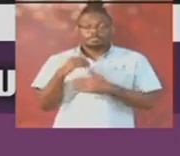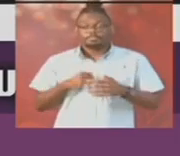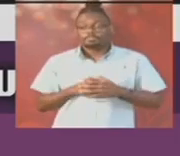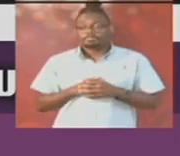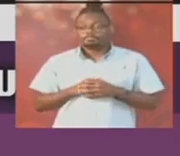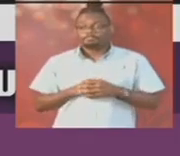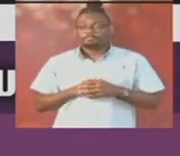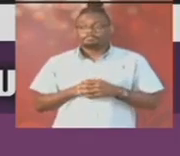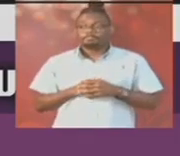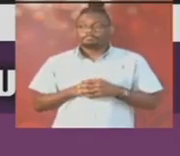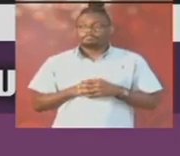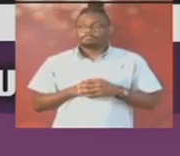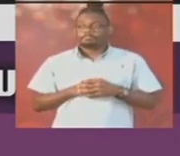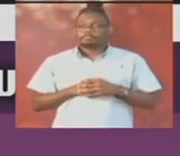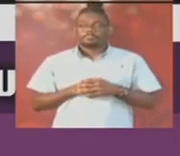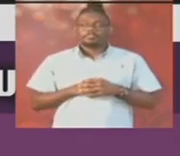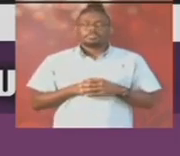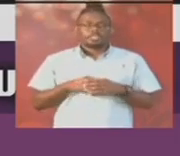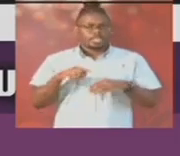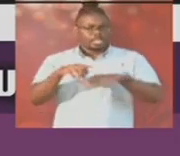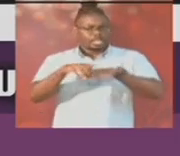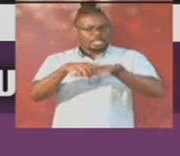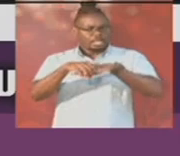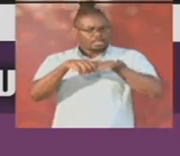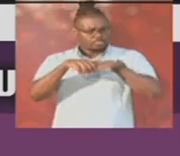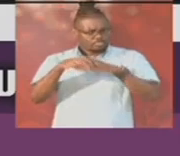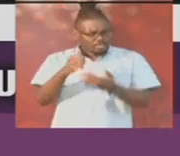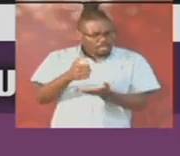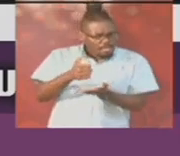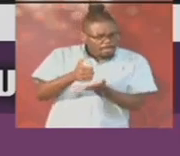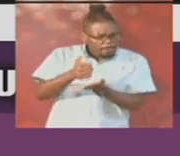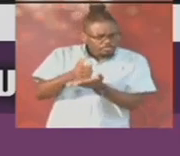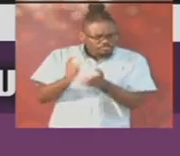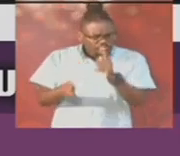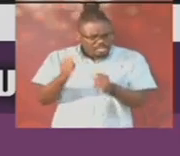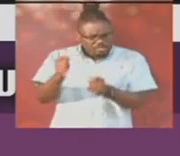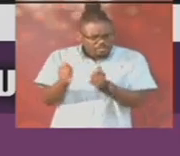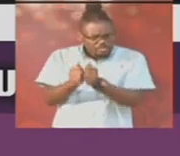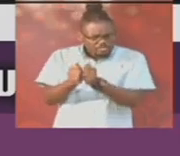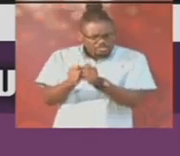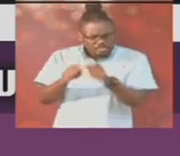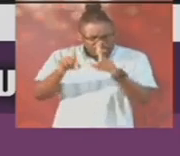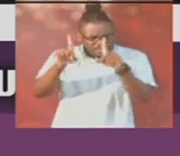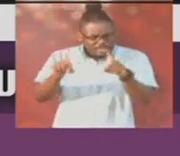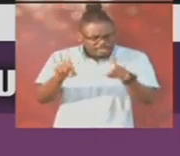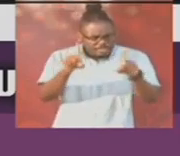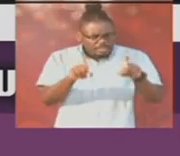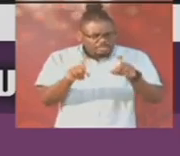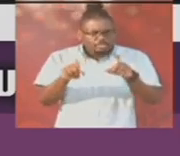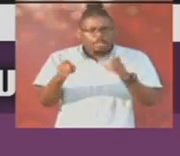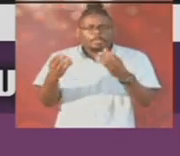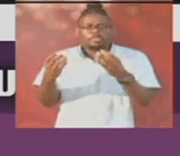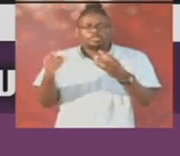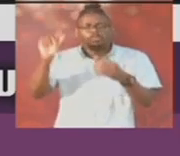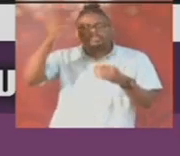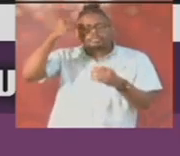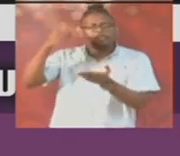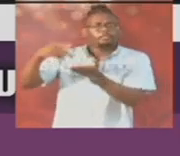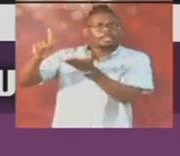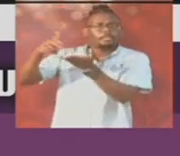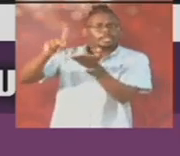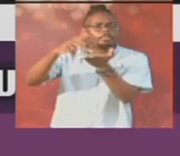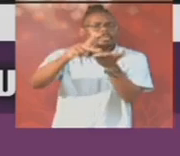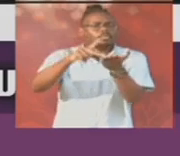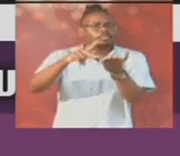what extent is England assisting this country with testing, and how much is it costing Trinidad? And the